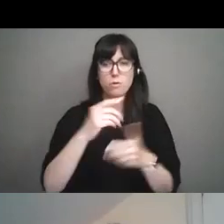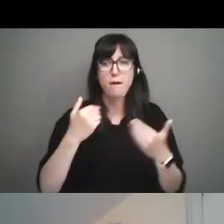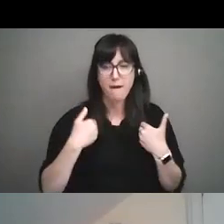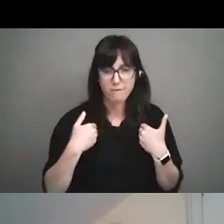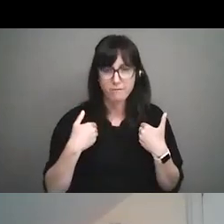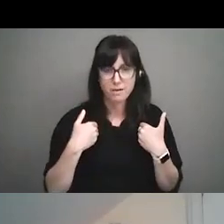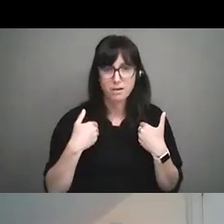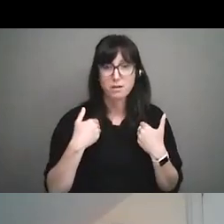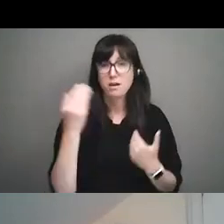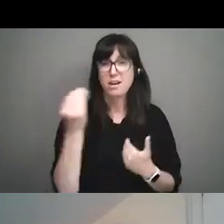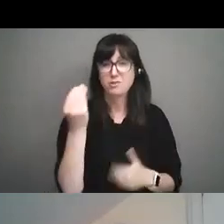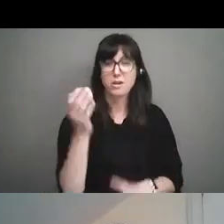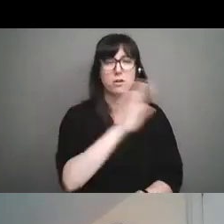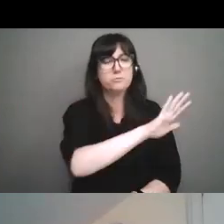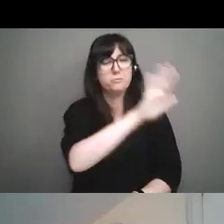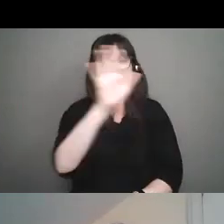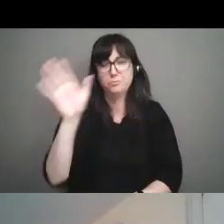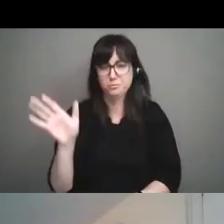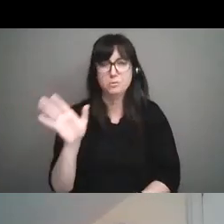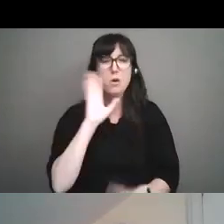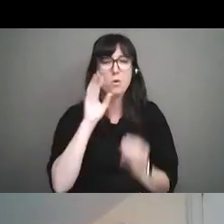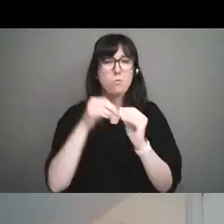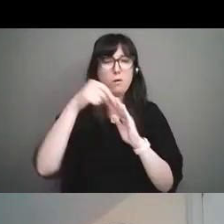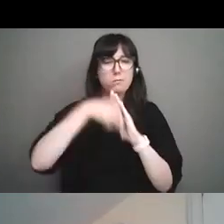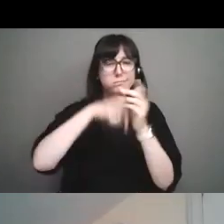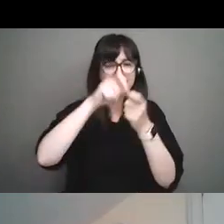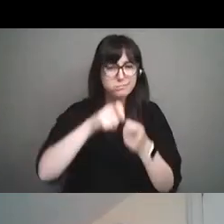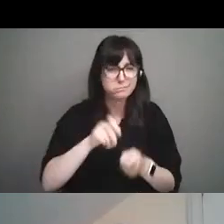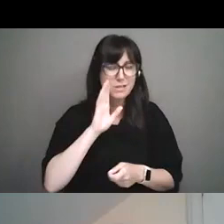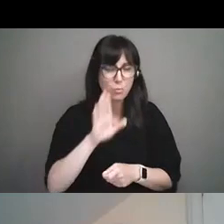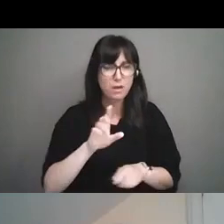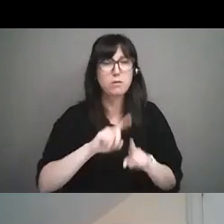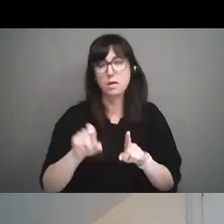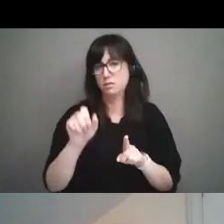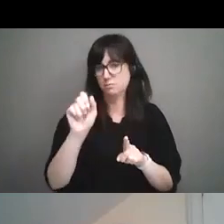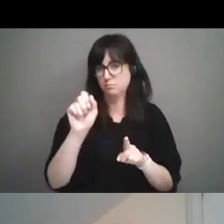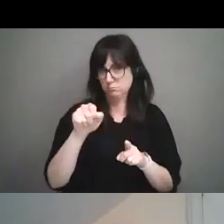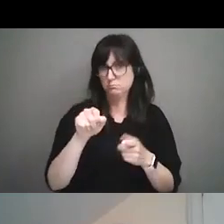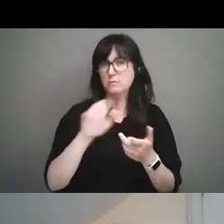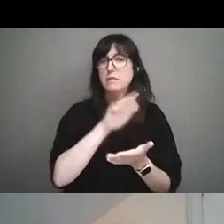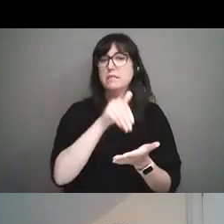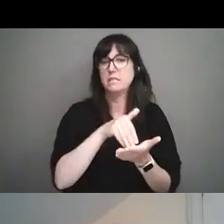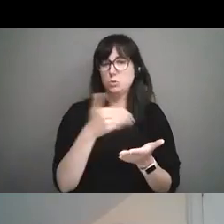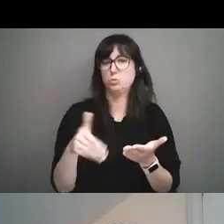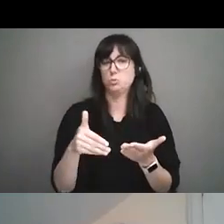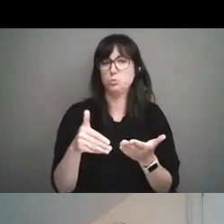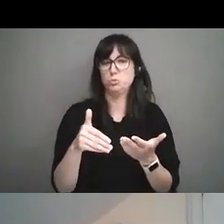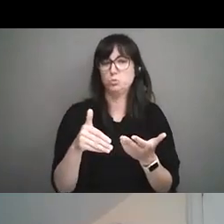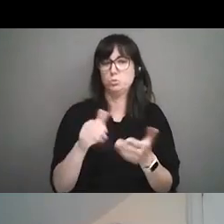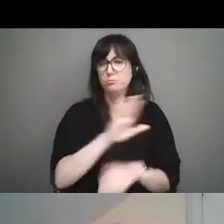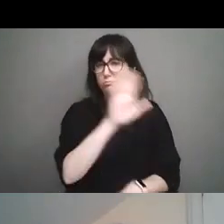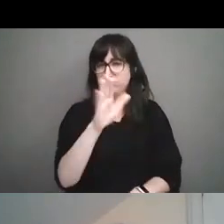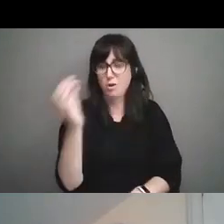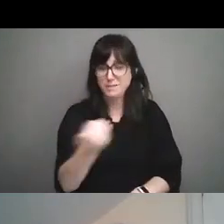all across Ontario, so I'll get into that a little bit more, but definitely these centers are across